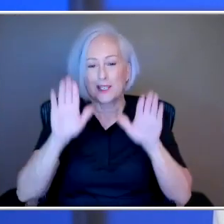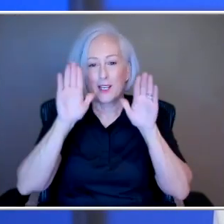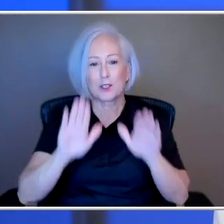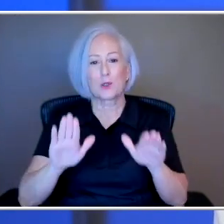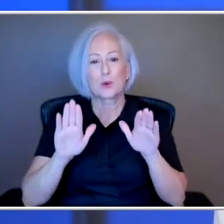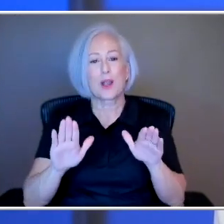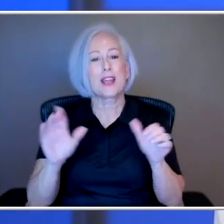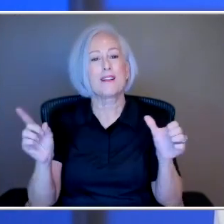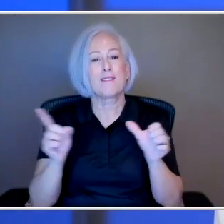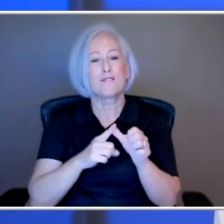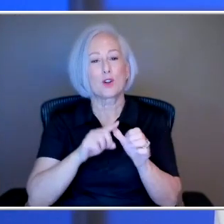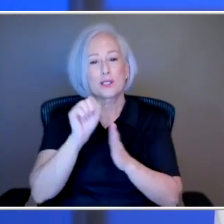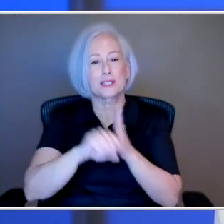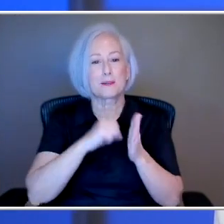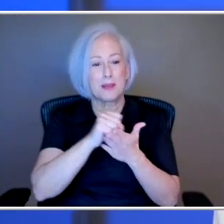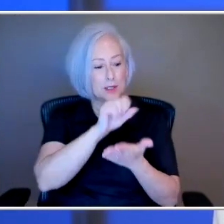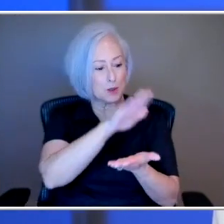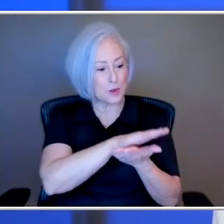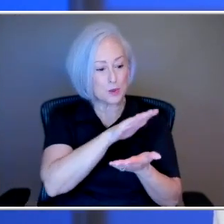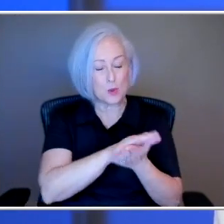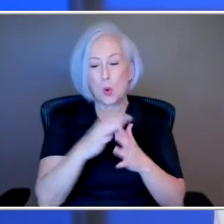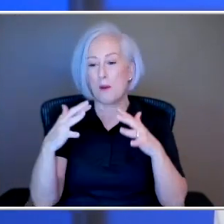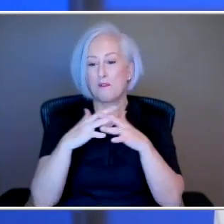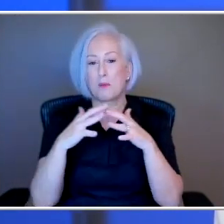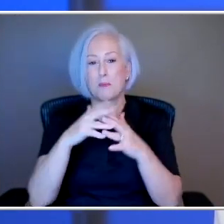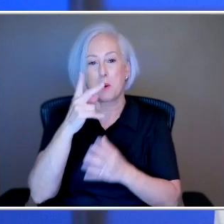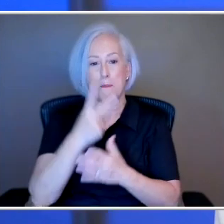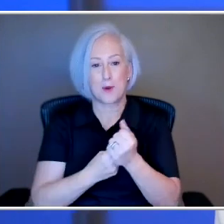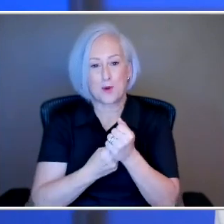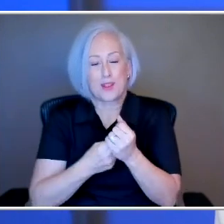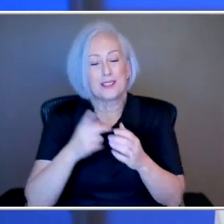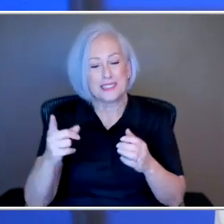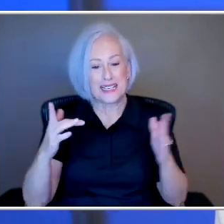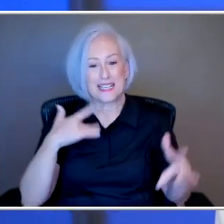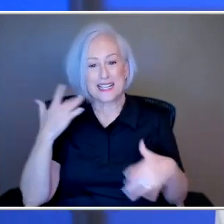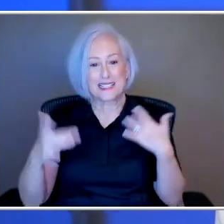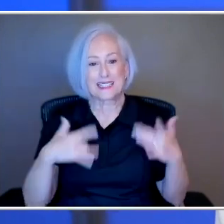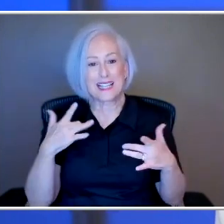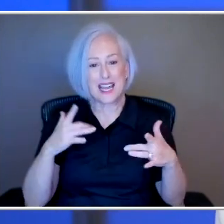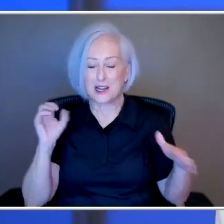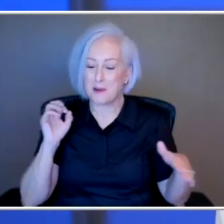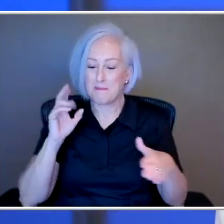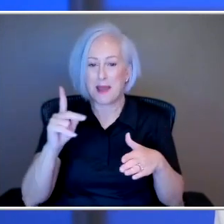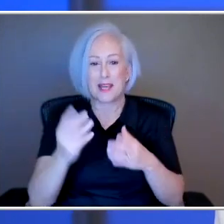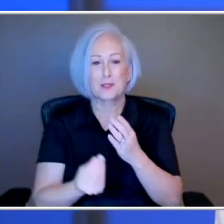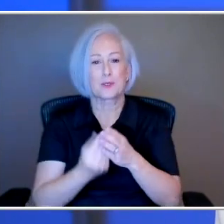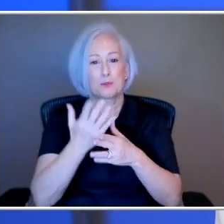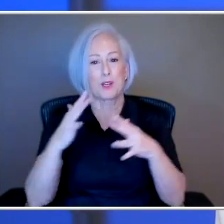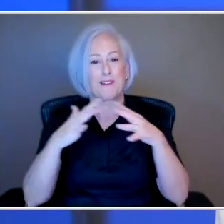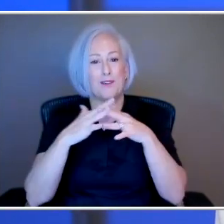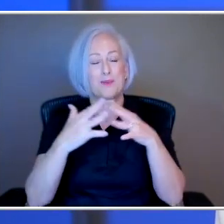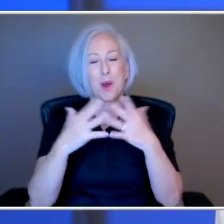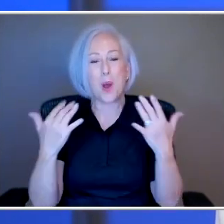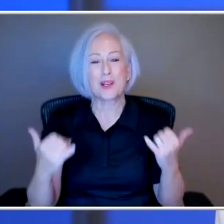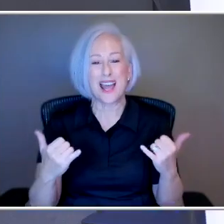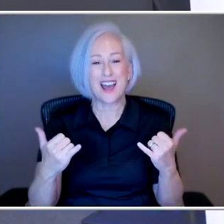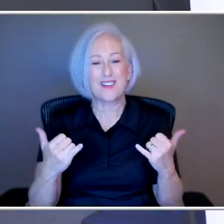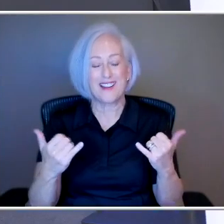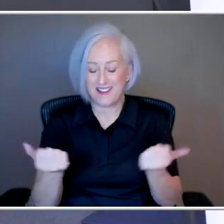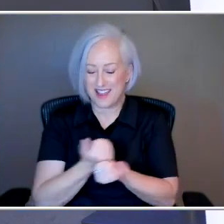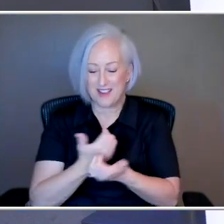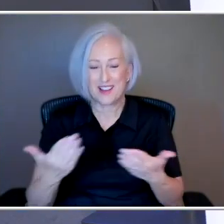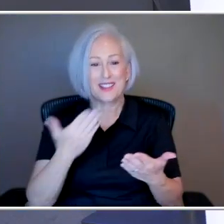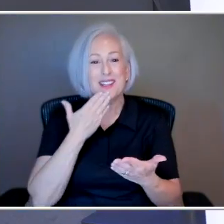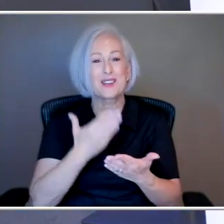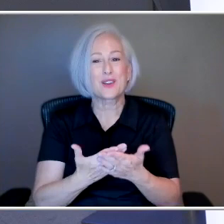of school and football. So, and he's excited. They're back to starting spring football right now. So things are good. And played a little bit as a freshman,